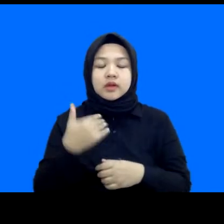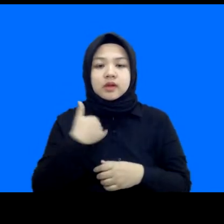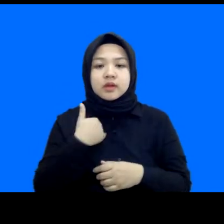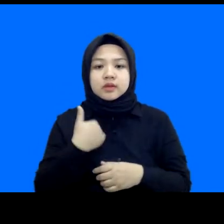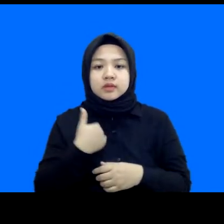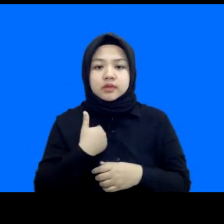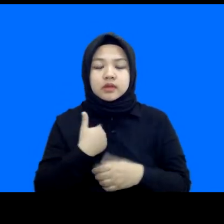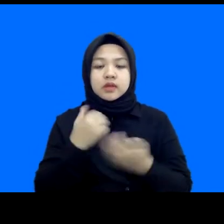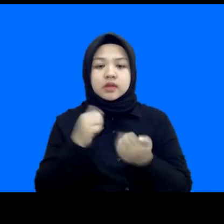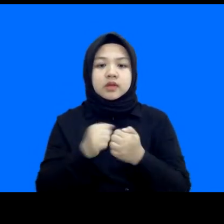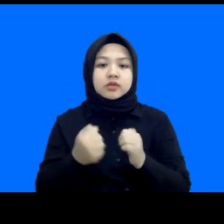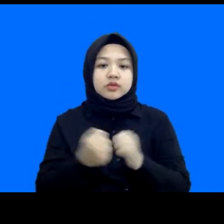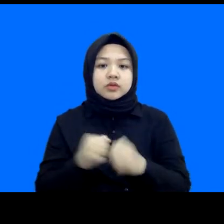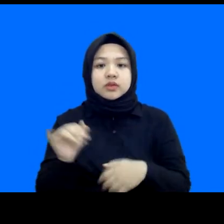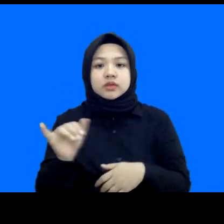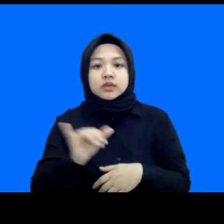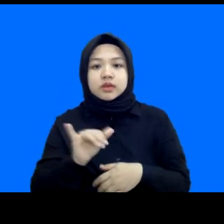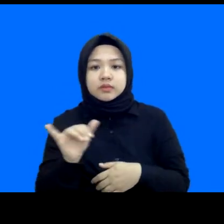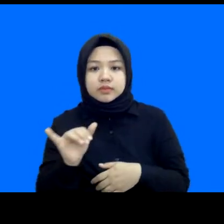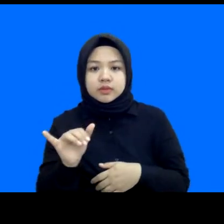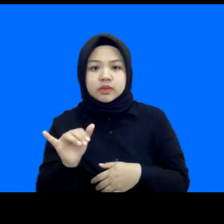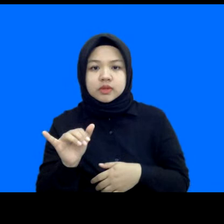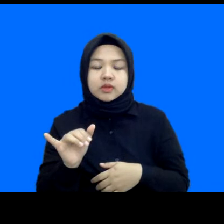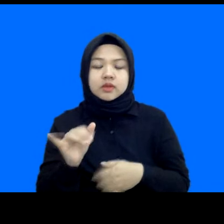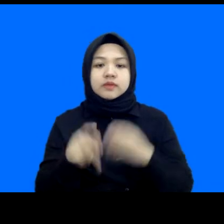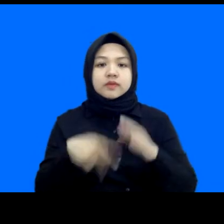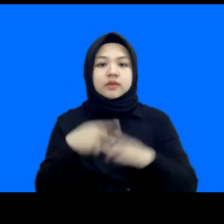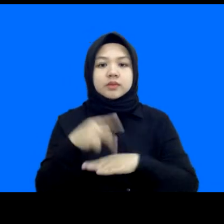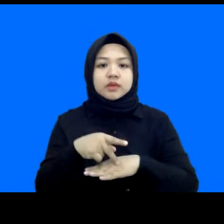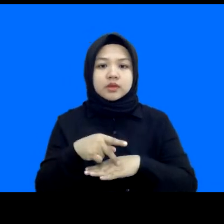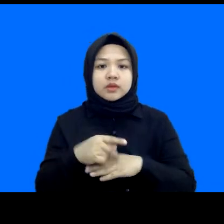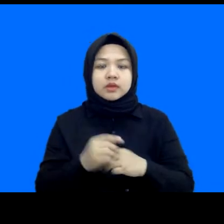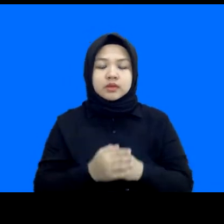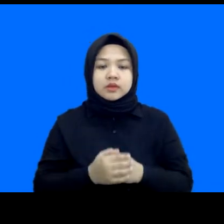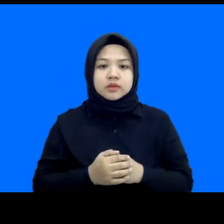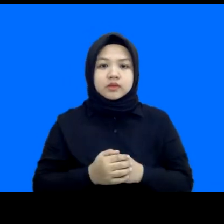there's another question that